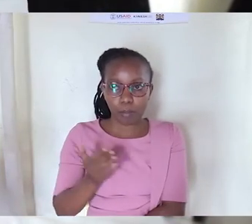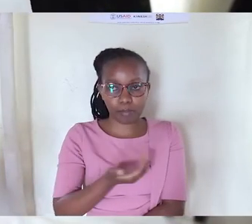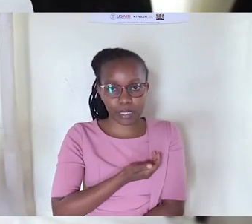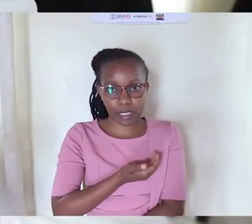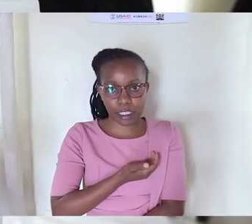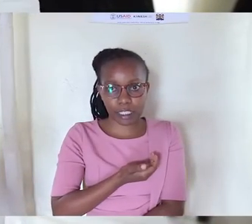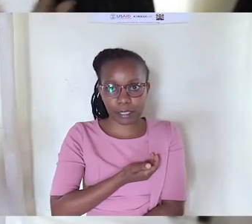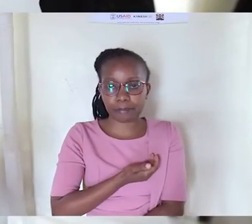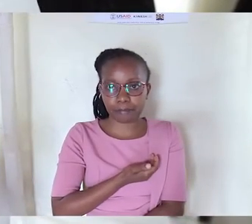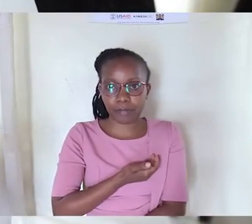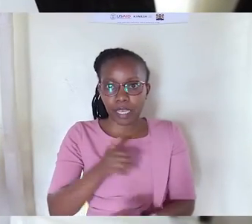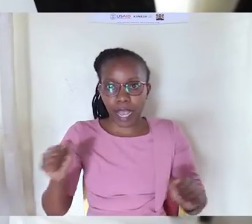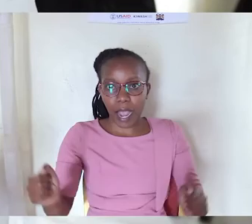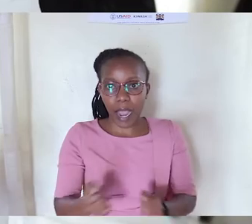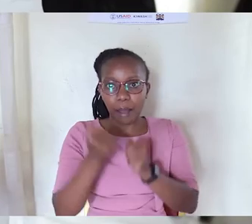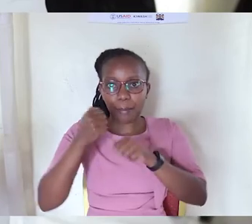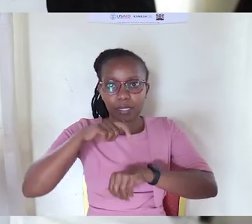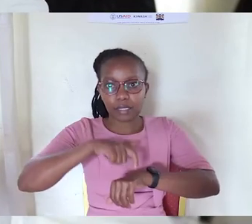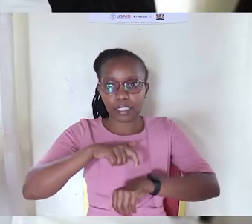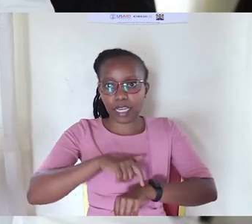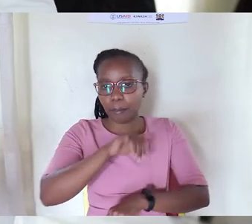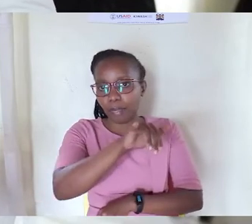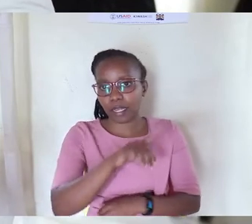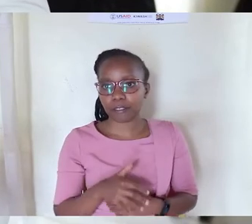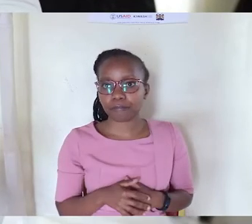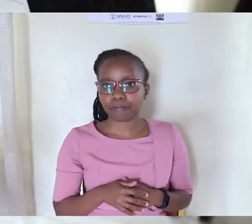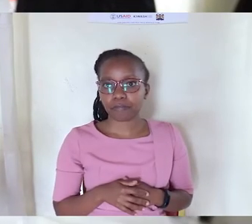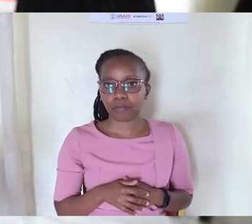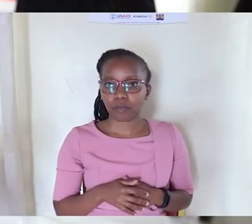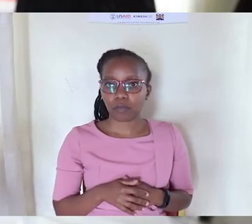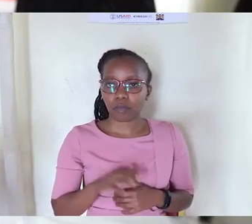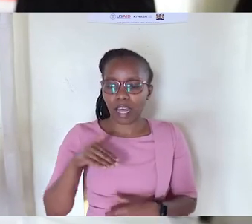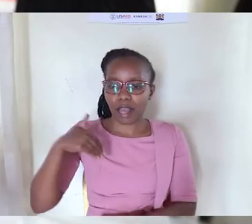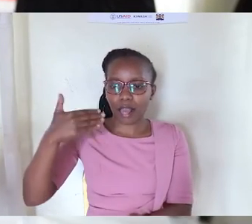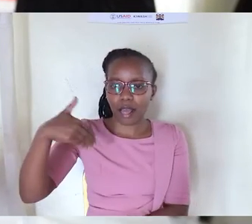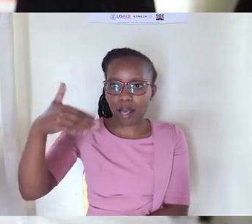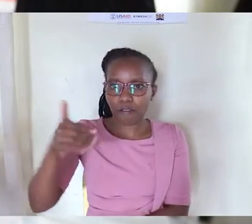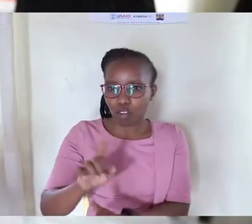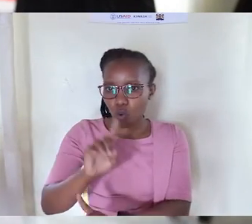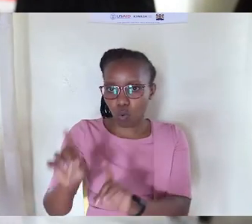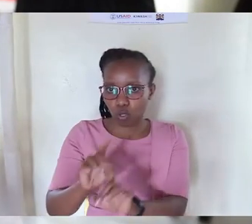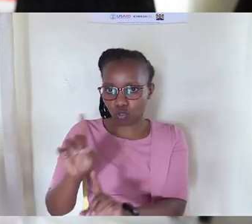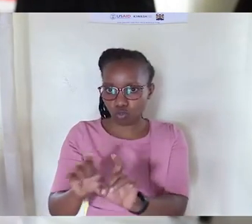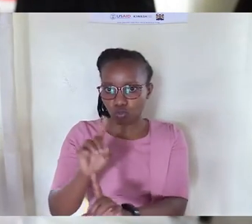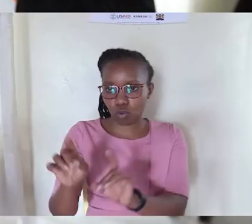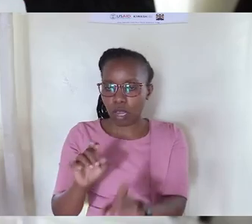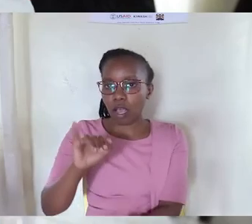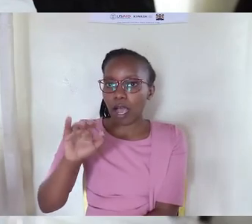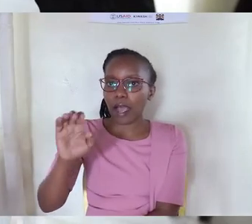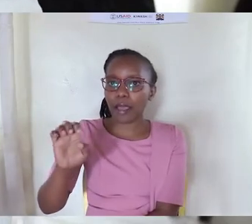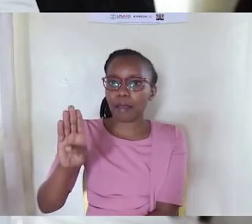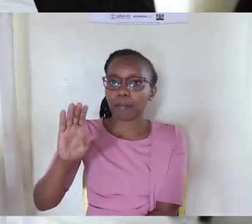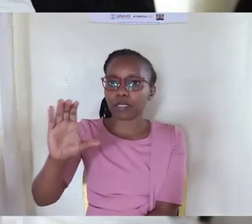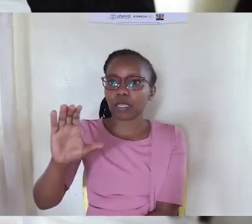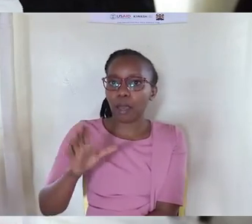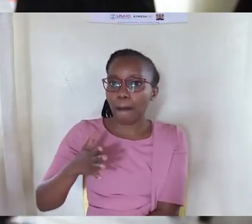it comes alive at that moment. So every query that comes to IEBC, these people will